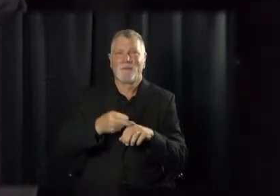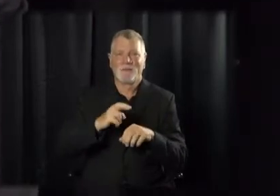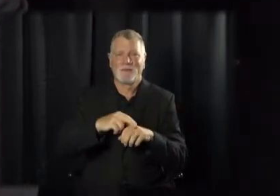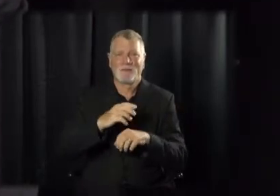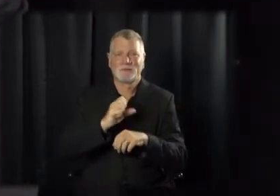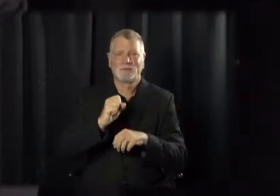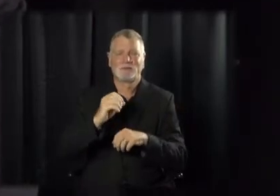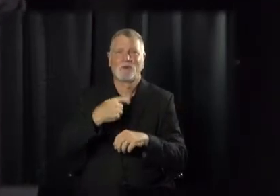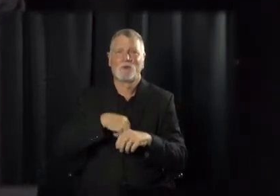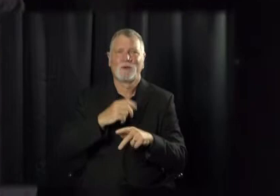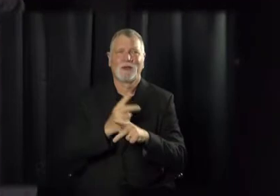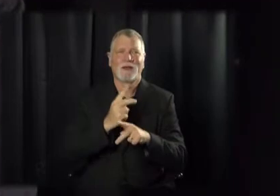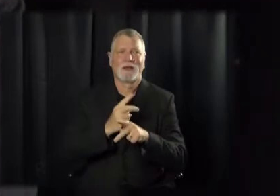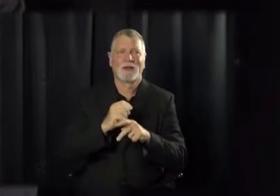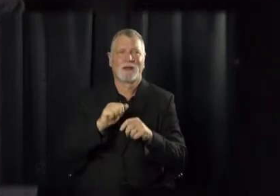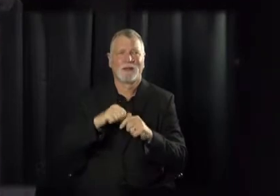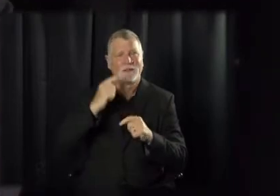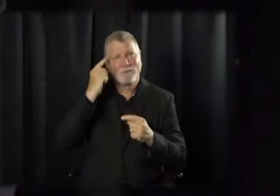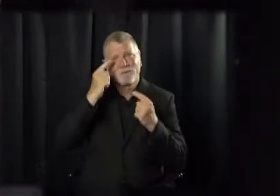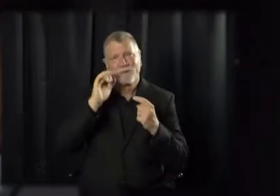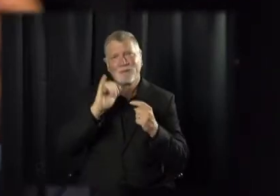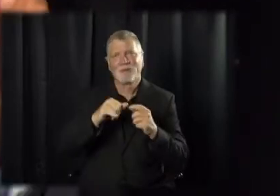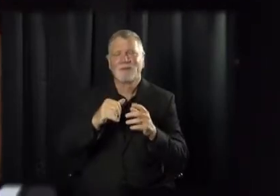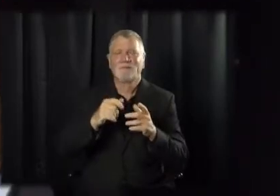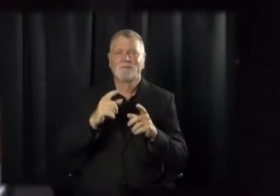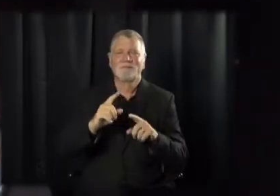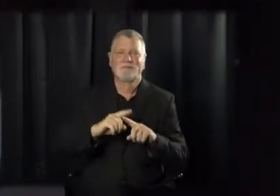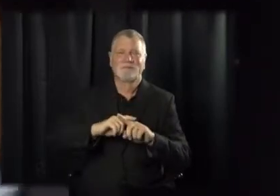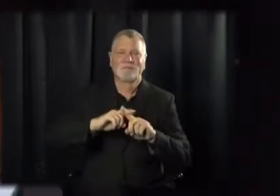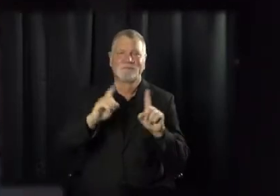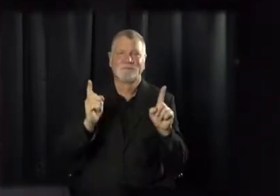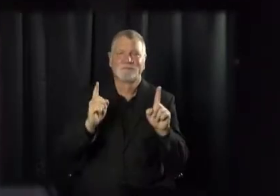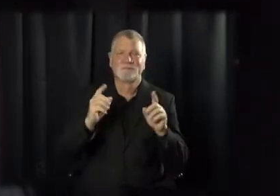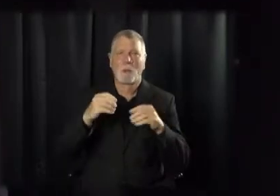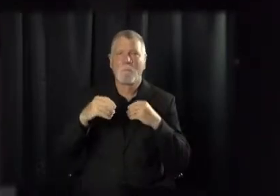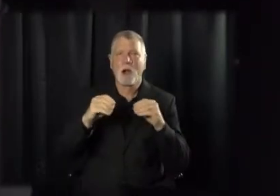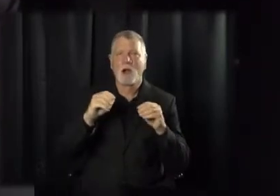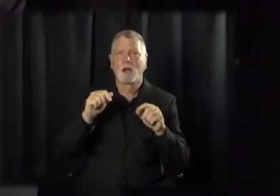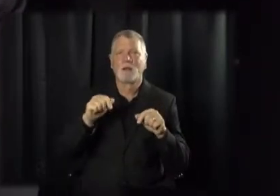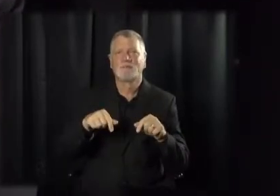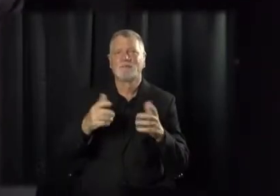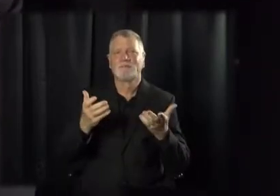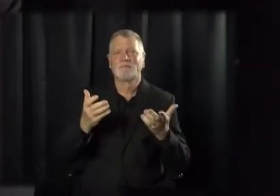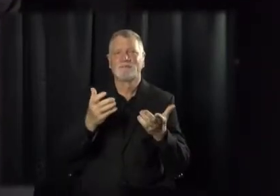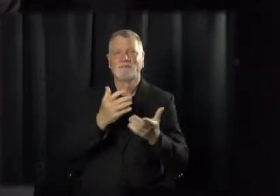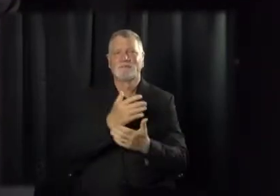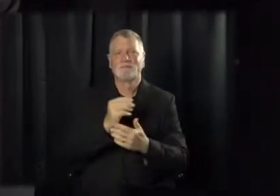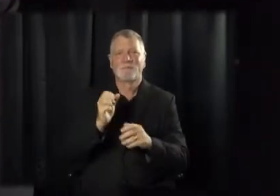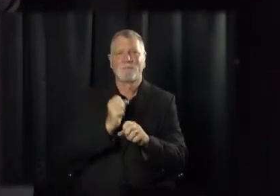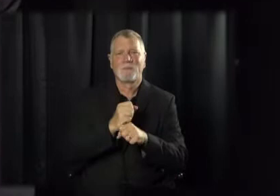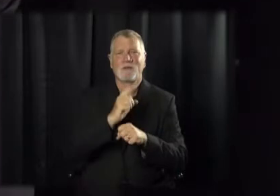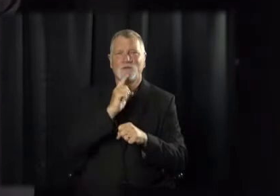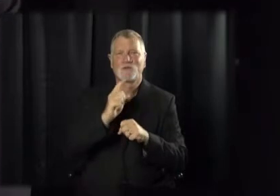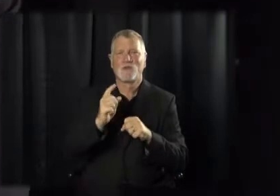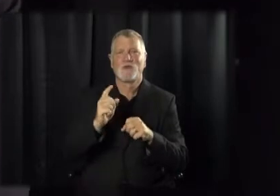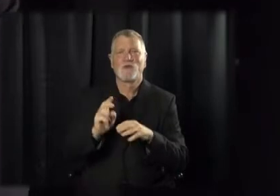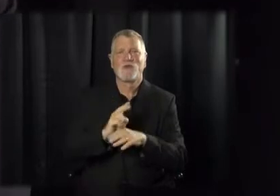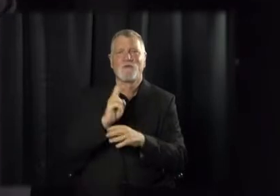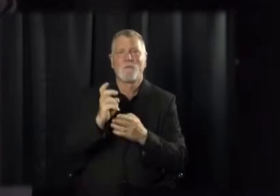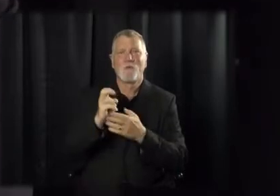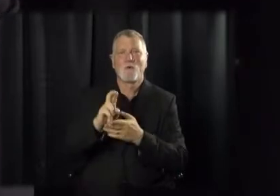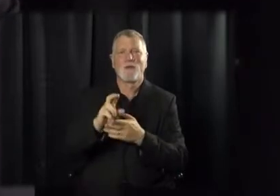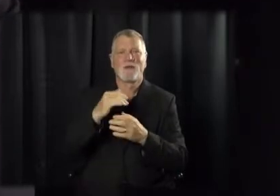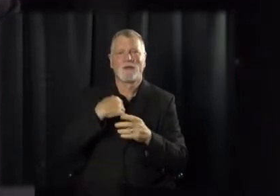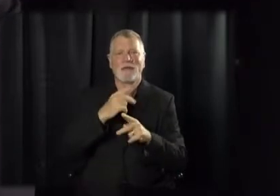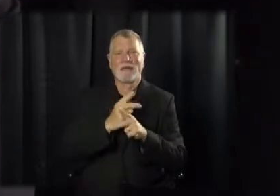Rico. So we should keep that in mind. This is a different market. We should make sure that the University of Puerto Rico